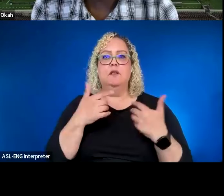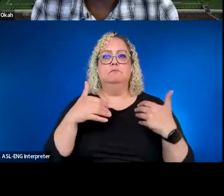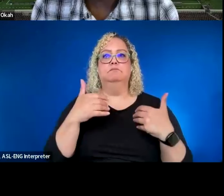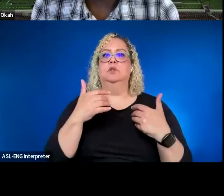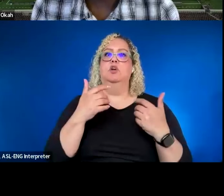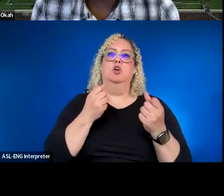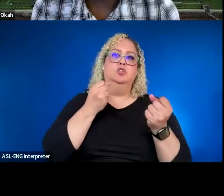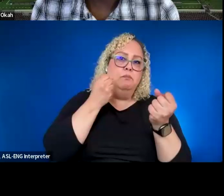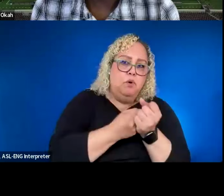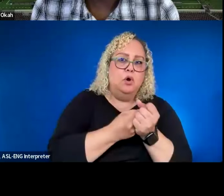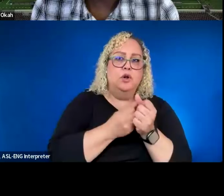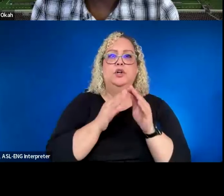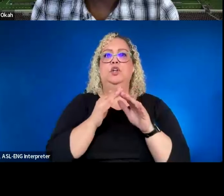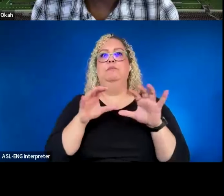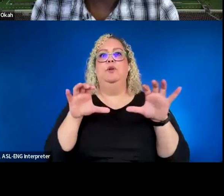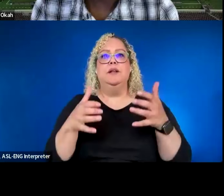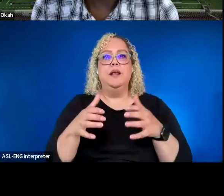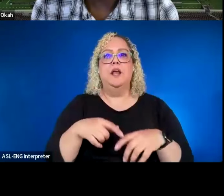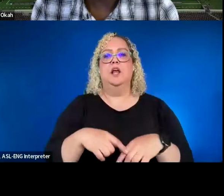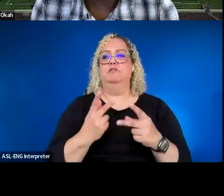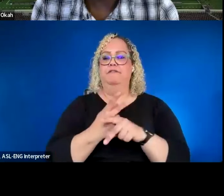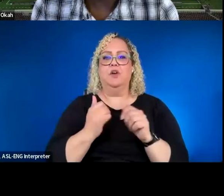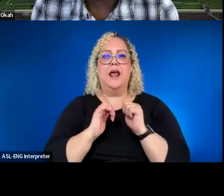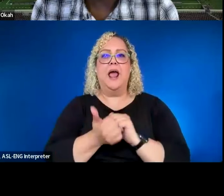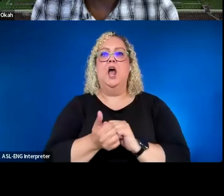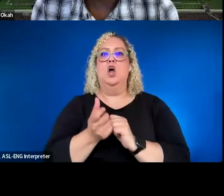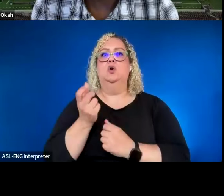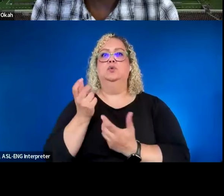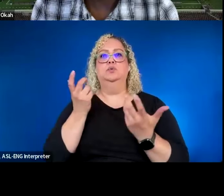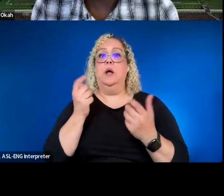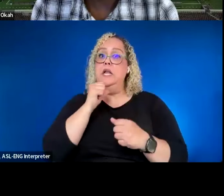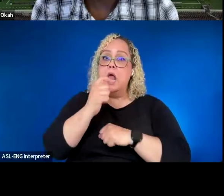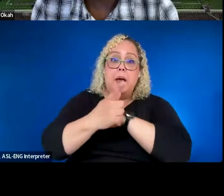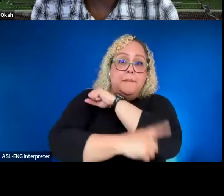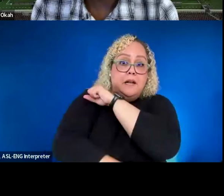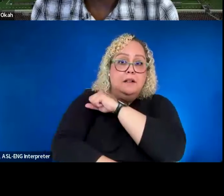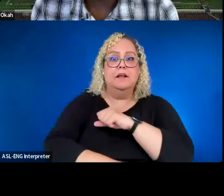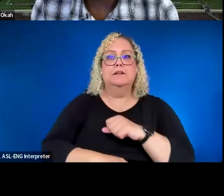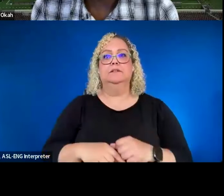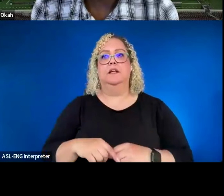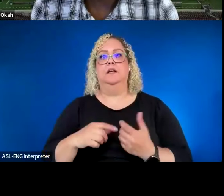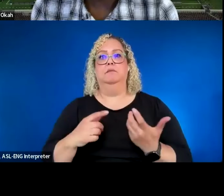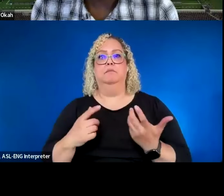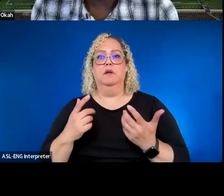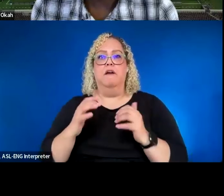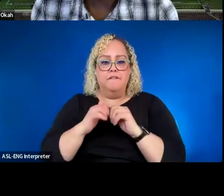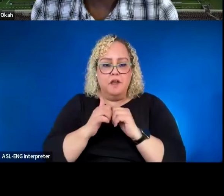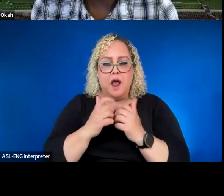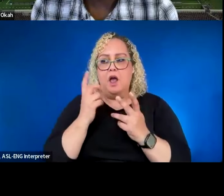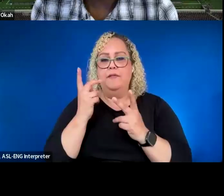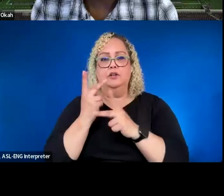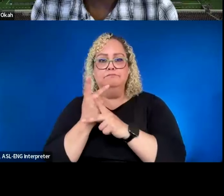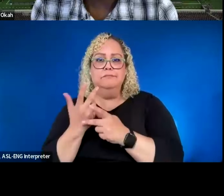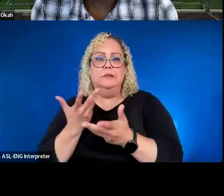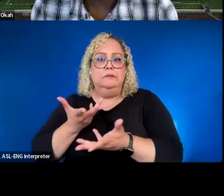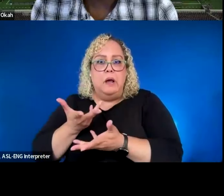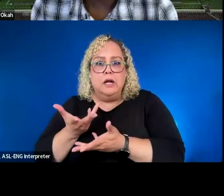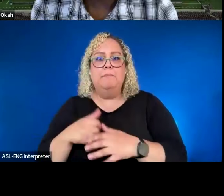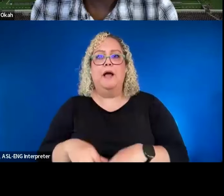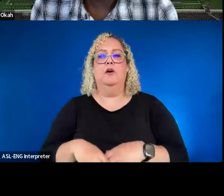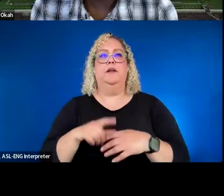just wanted to tip my cap to CCPH that was really a forerunner in that work. I also want to point to